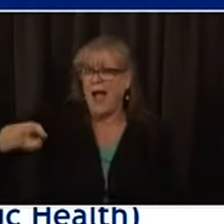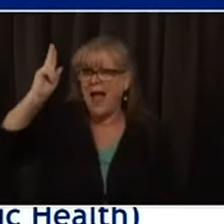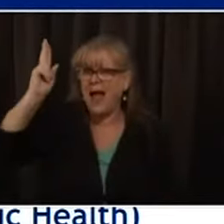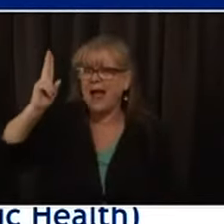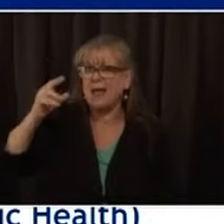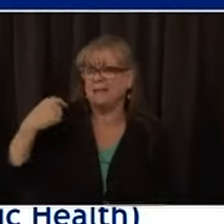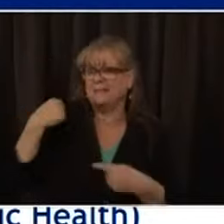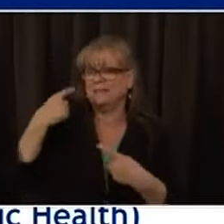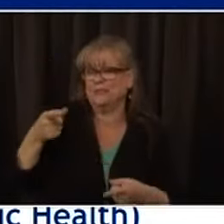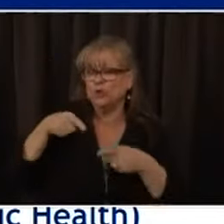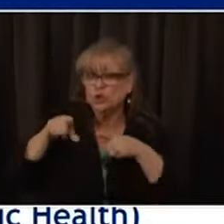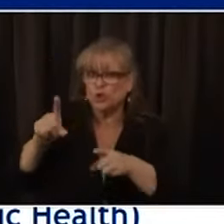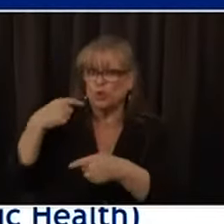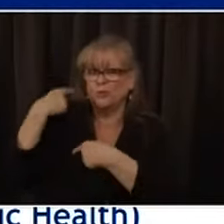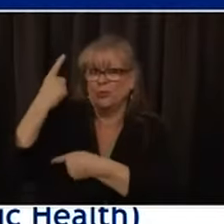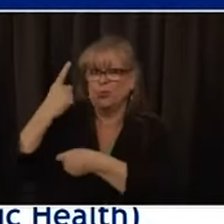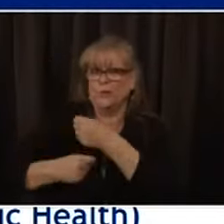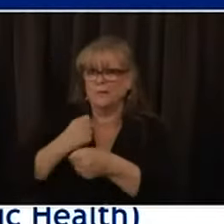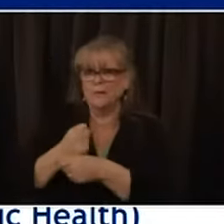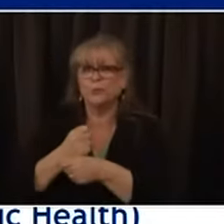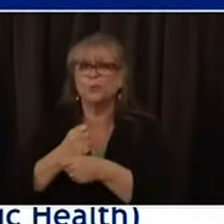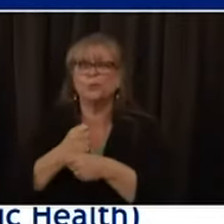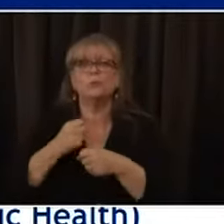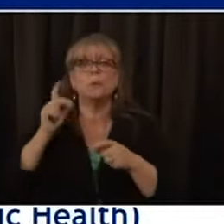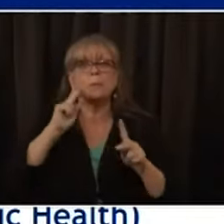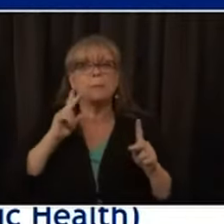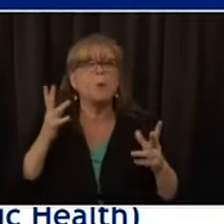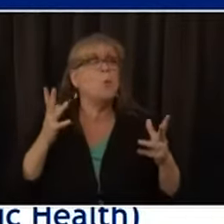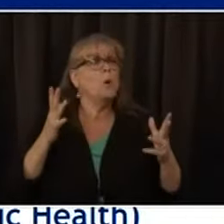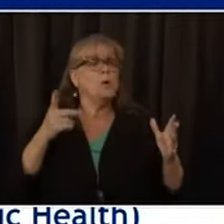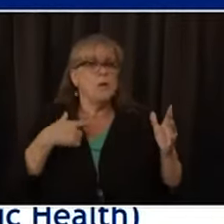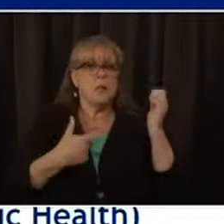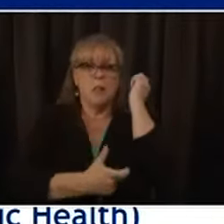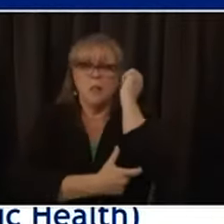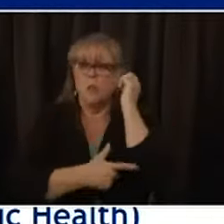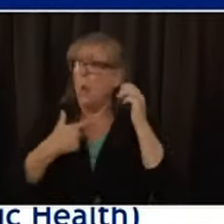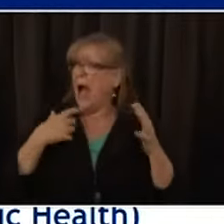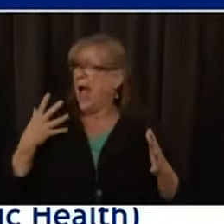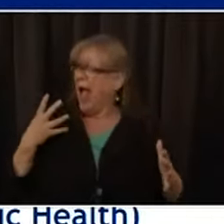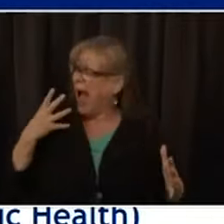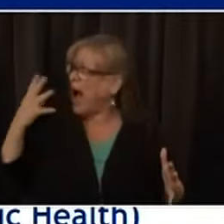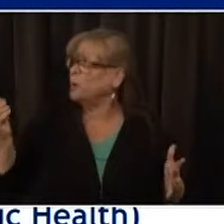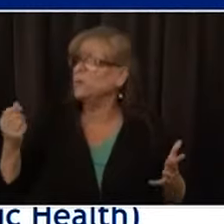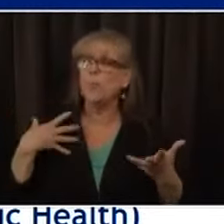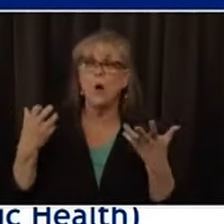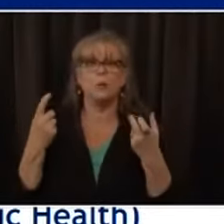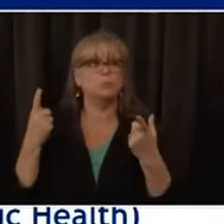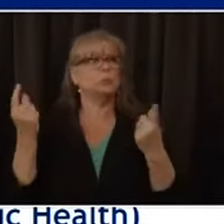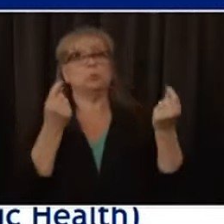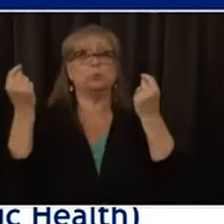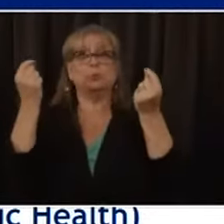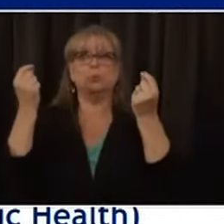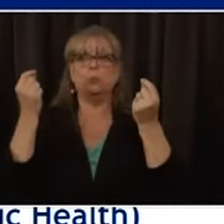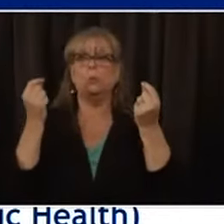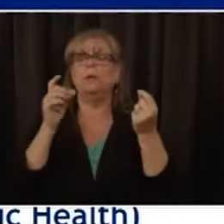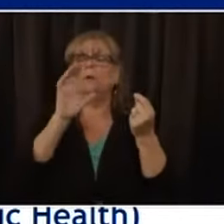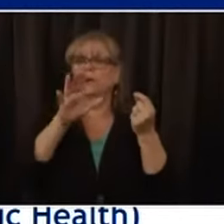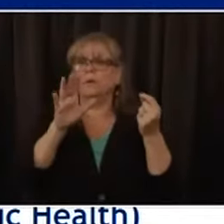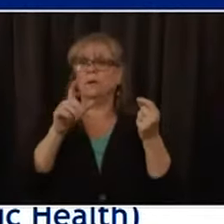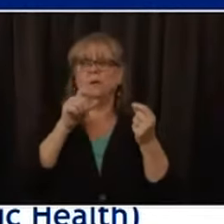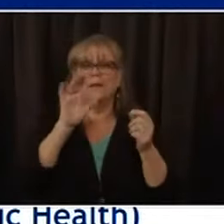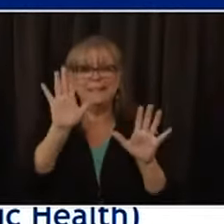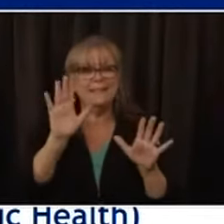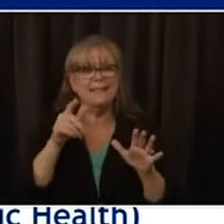excited to move about, but we have to remember that we have not reached herd immunity yet. Their